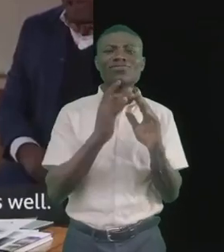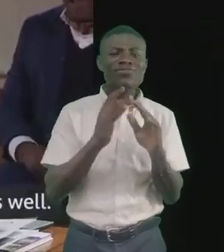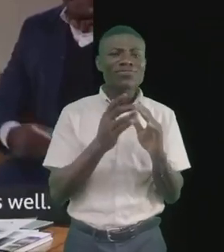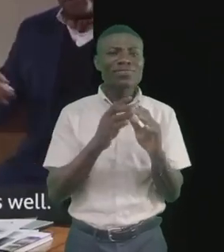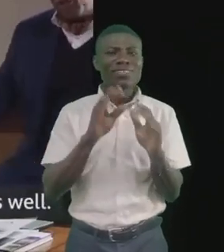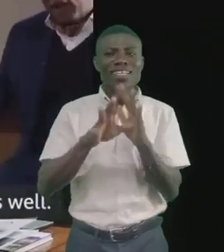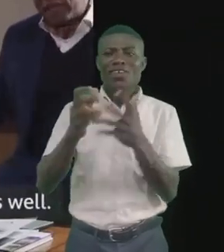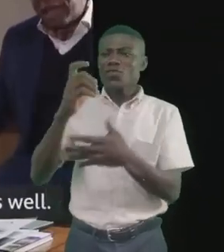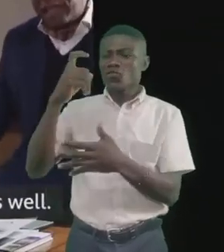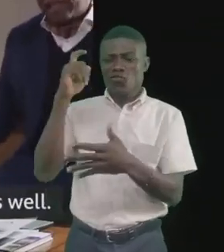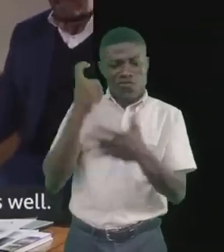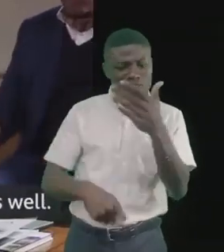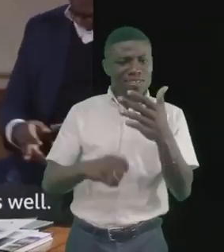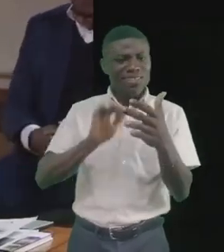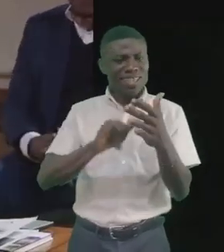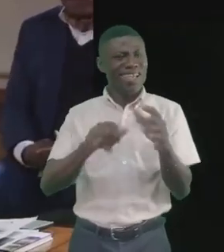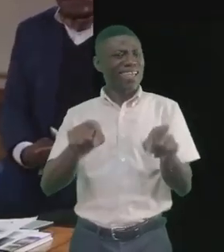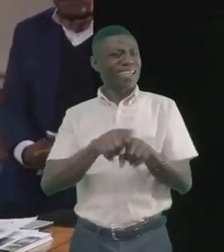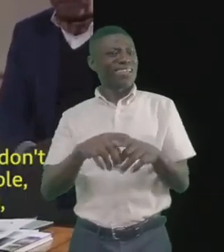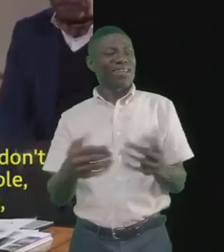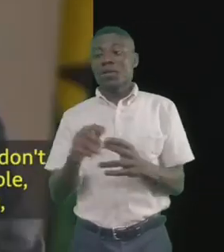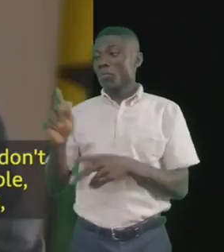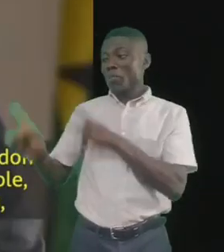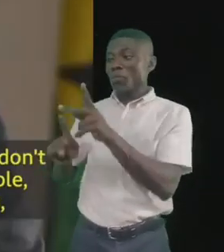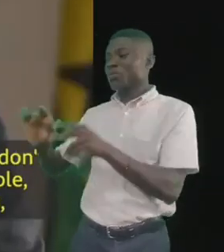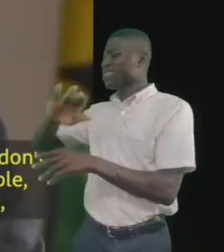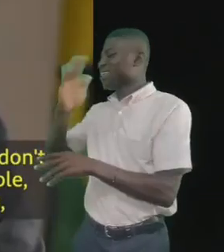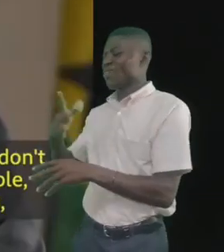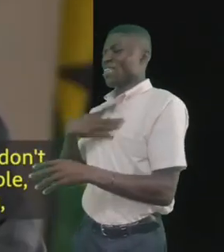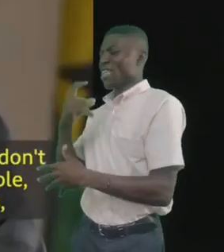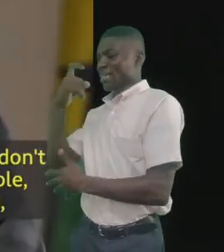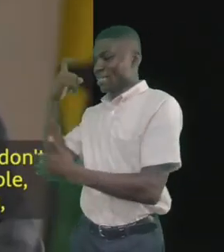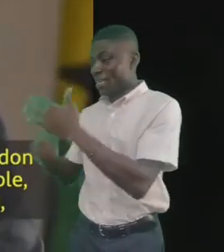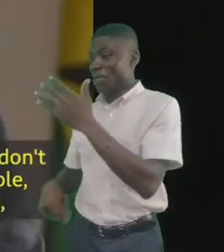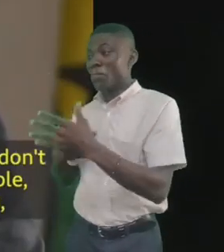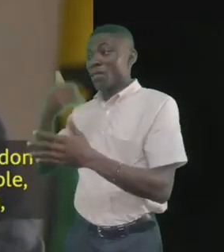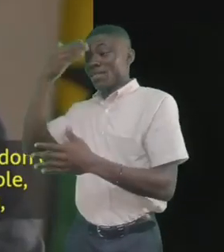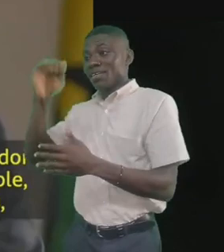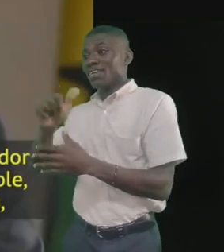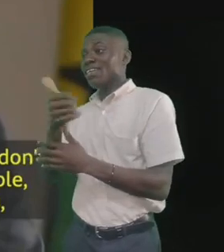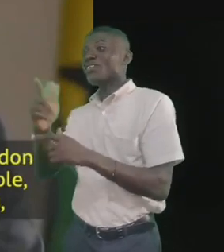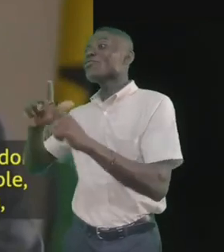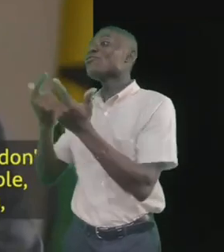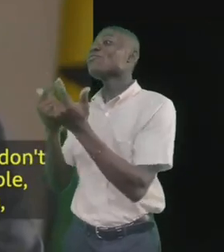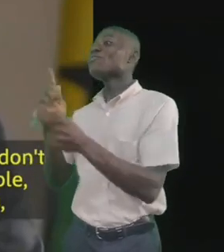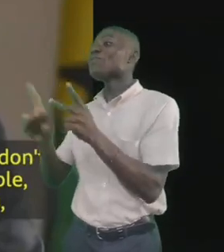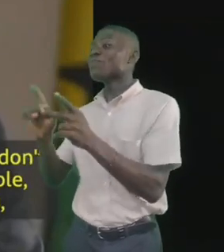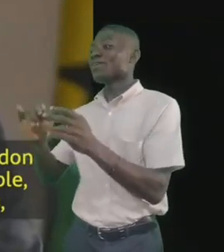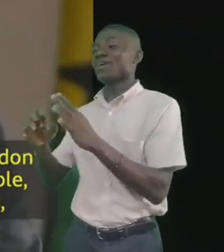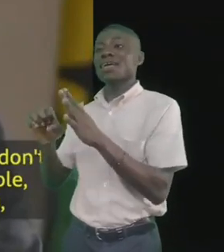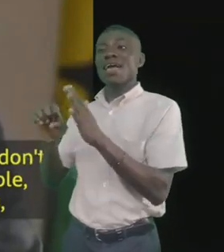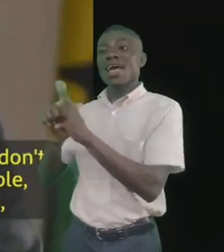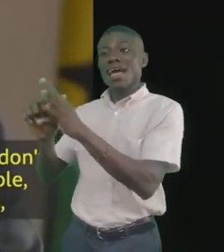online, and then you are taxing as well. People never like taxes. I don't know any group of